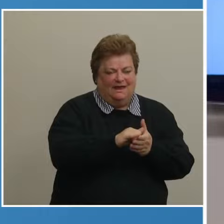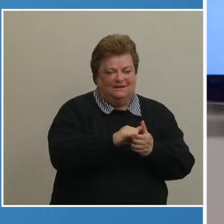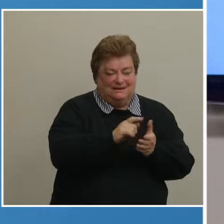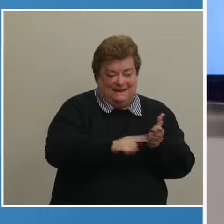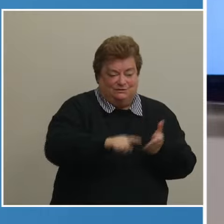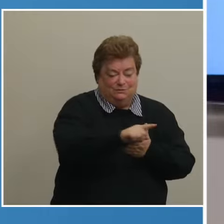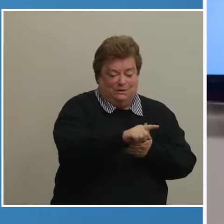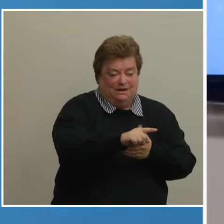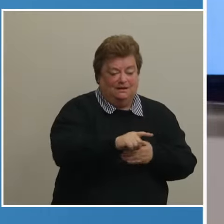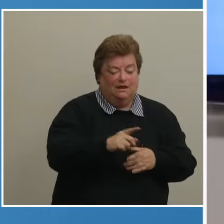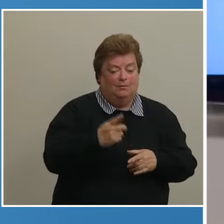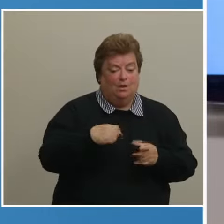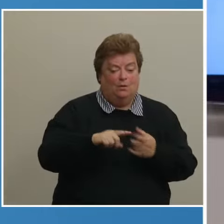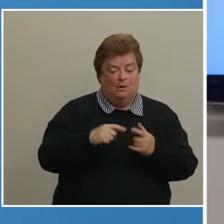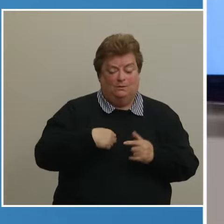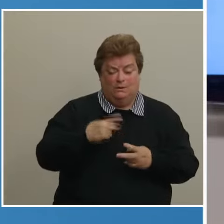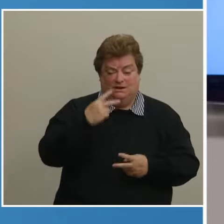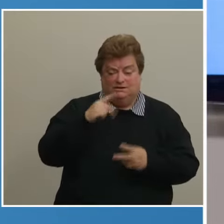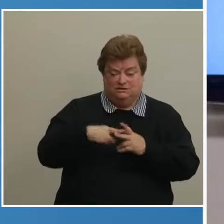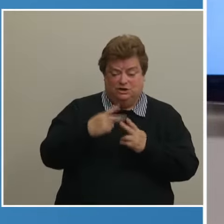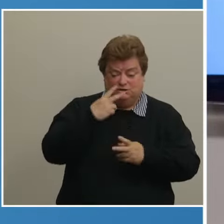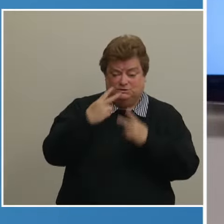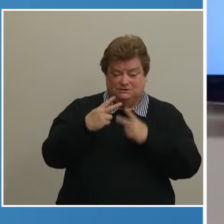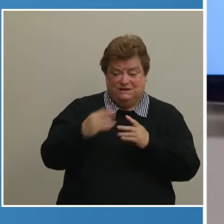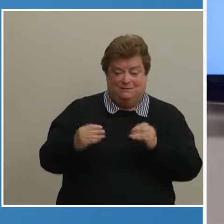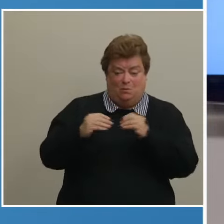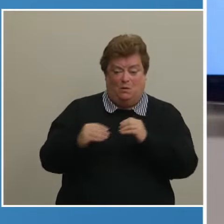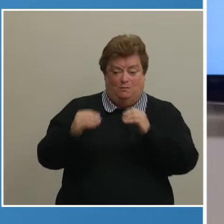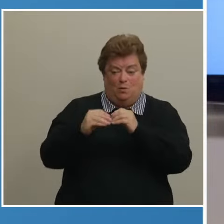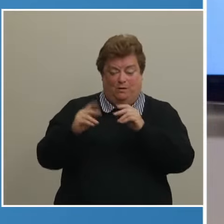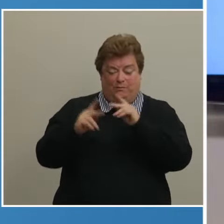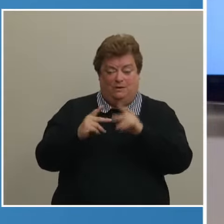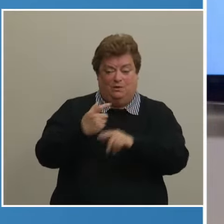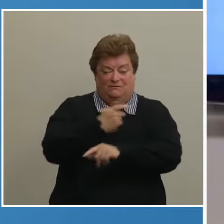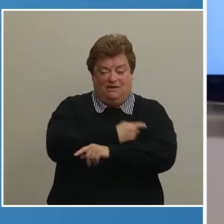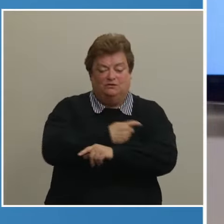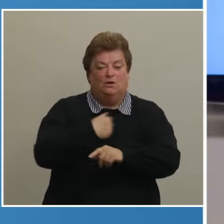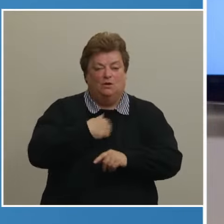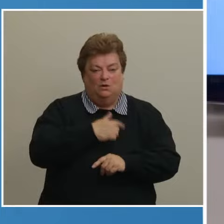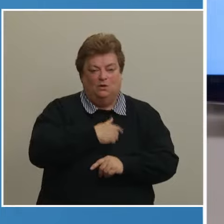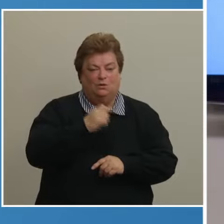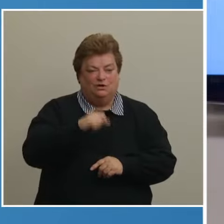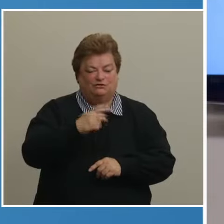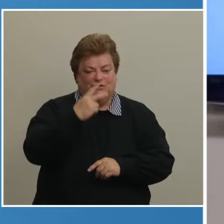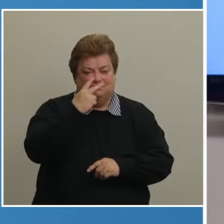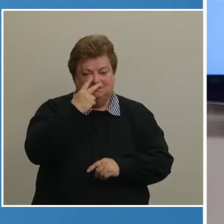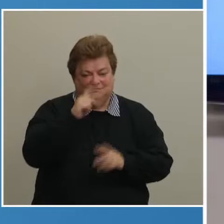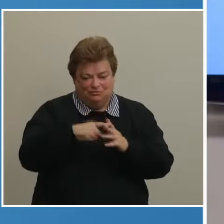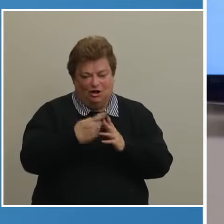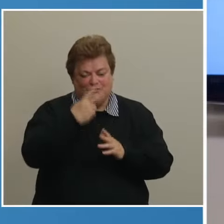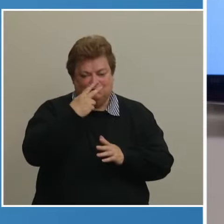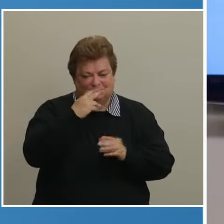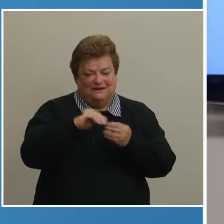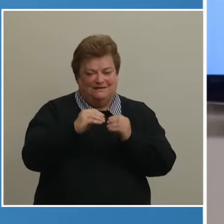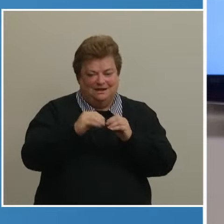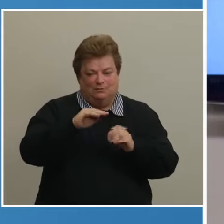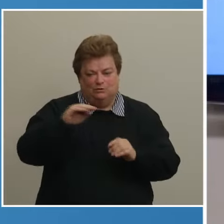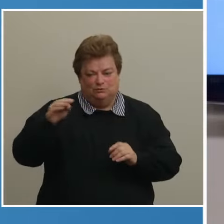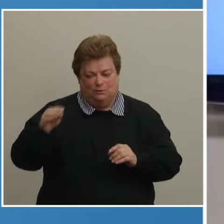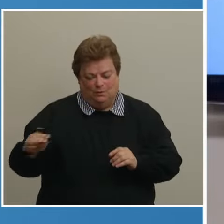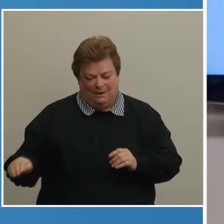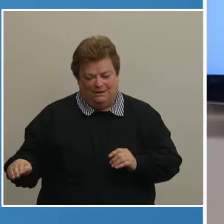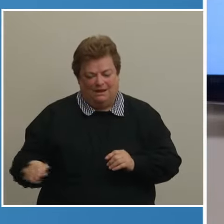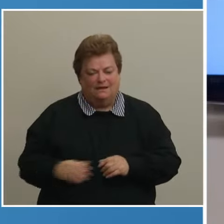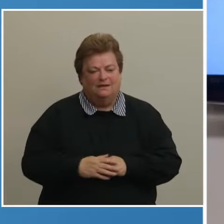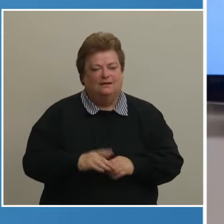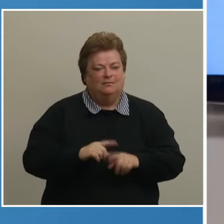see people fully vaccinated, the curve begins to just go down, the trajectory down. But where we're seeing our cases